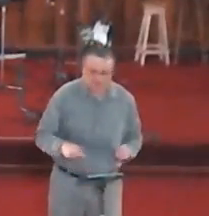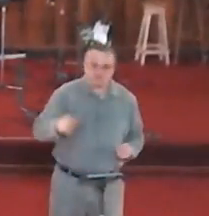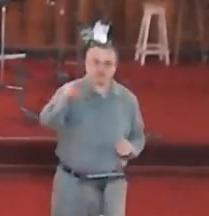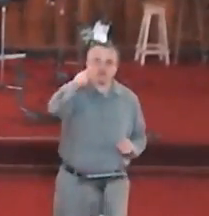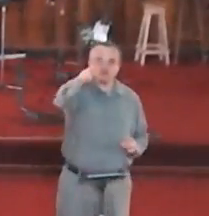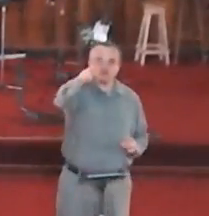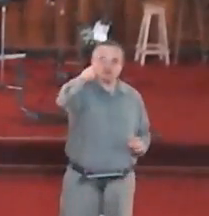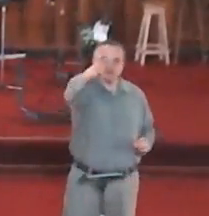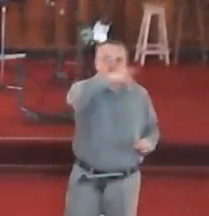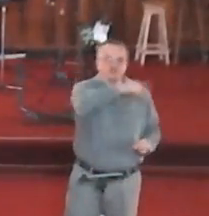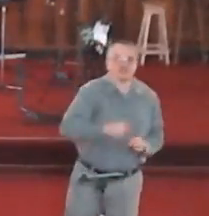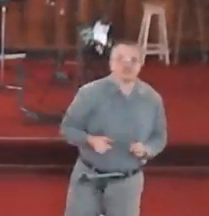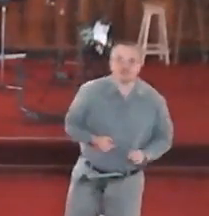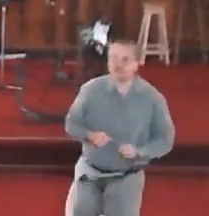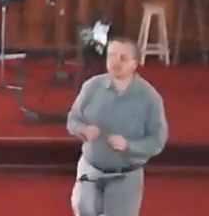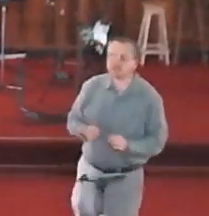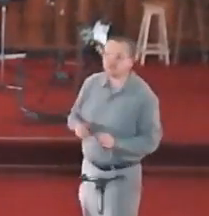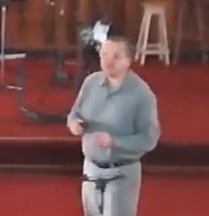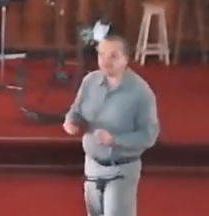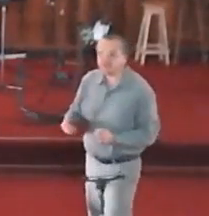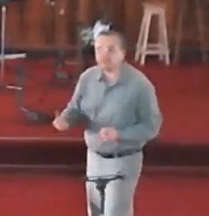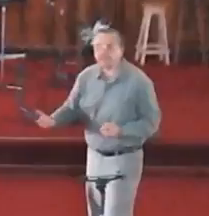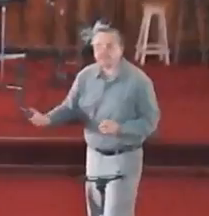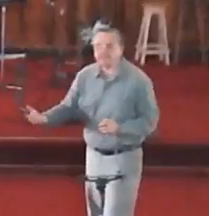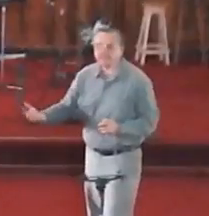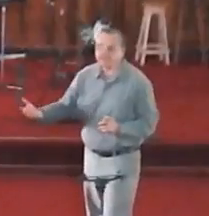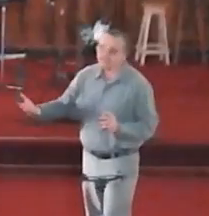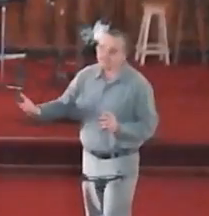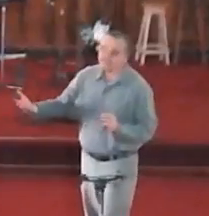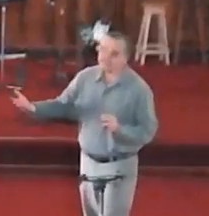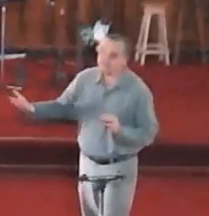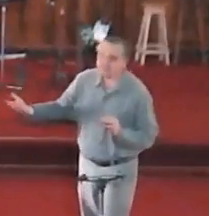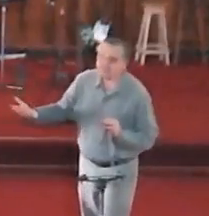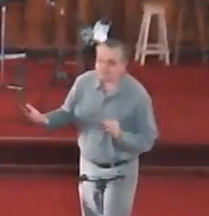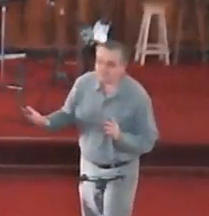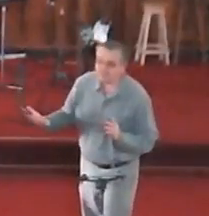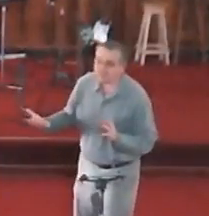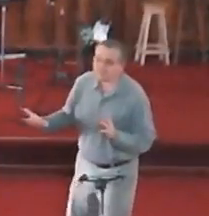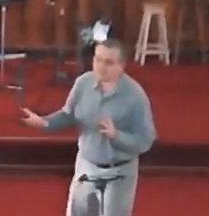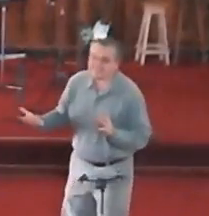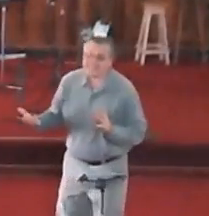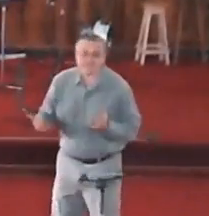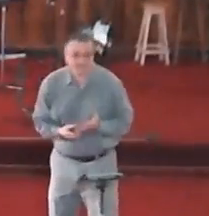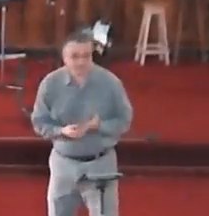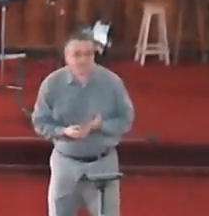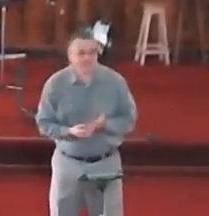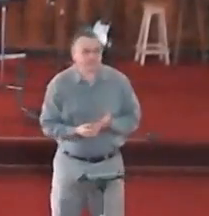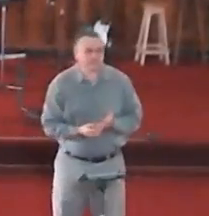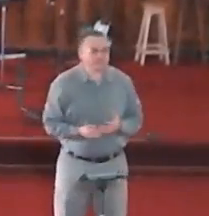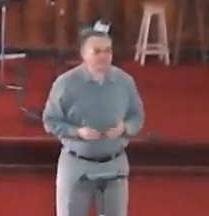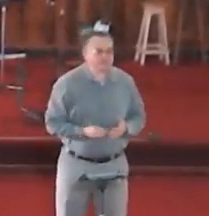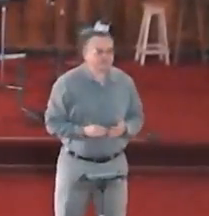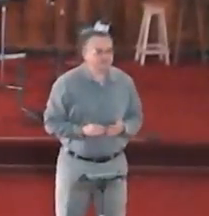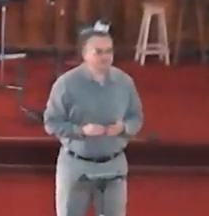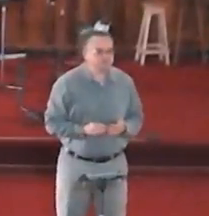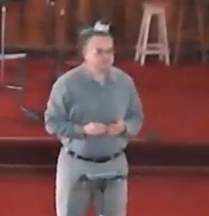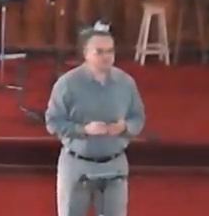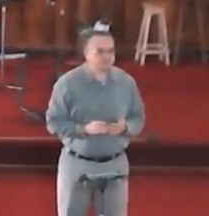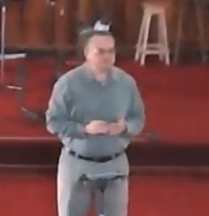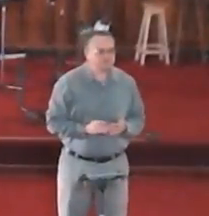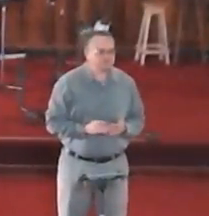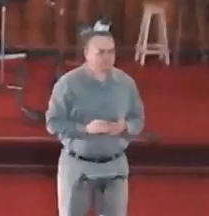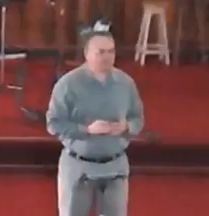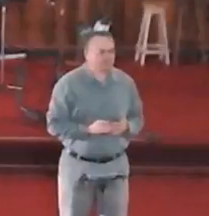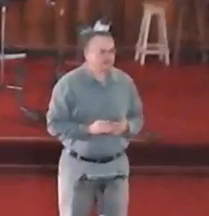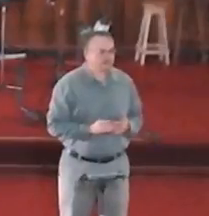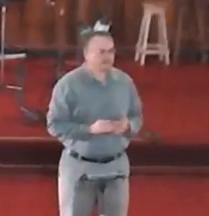did. Pero más sobre esta palabra, la palabra paraclesis, también se usa para hablar del Espíritu Santo. But I want first to talk